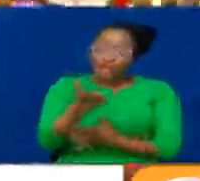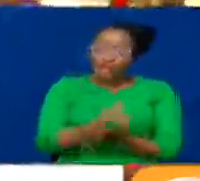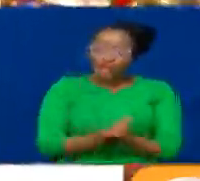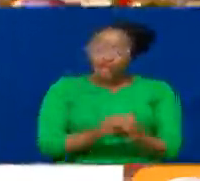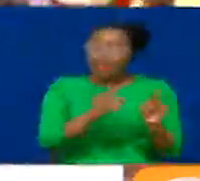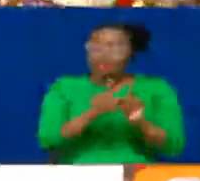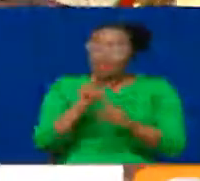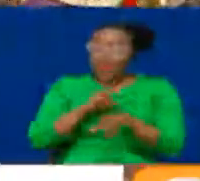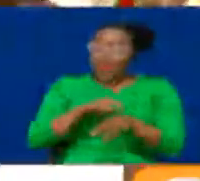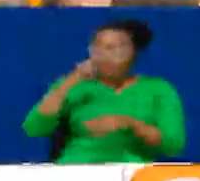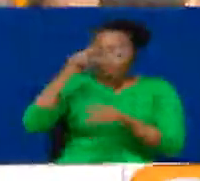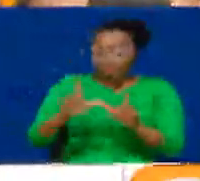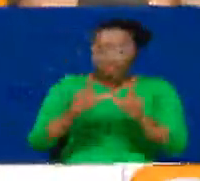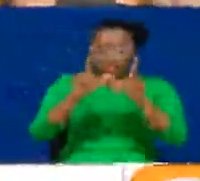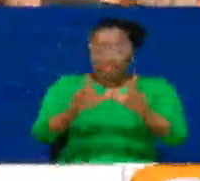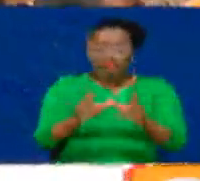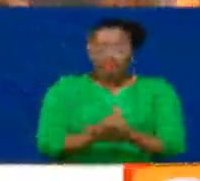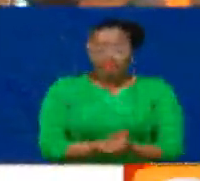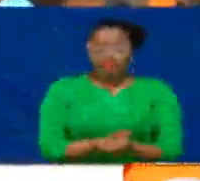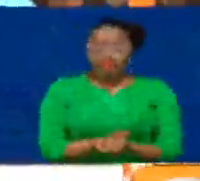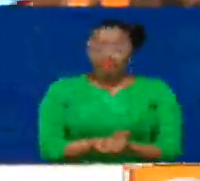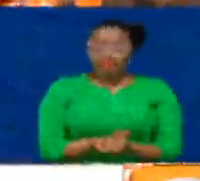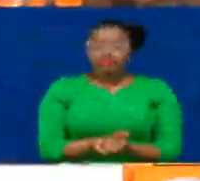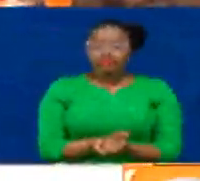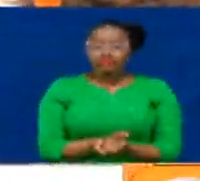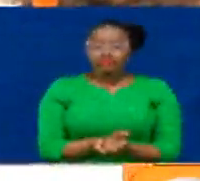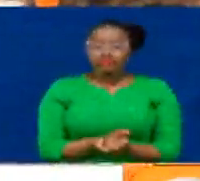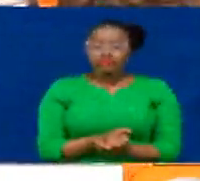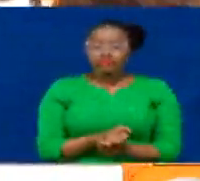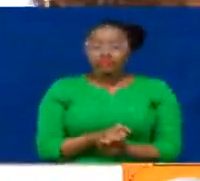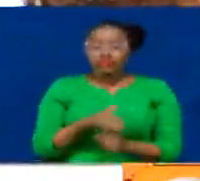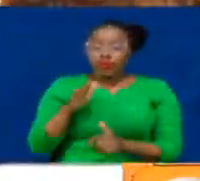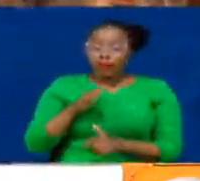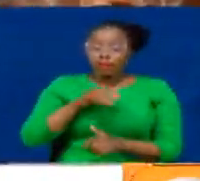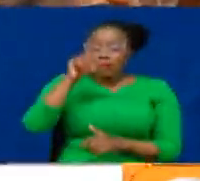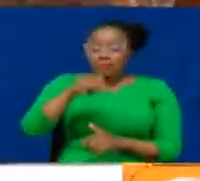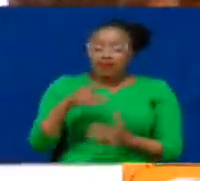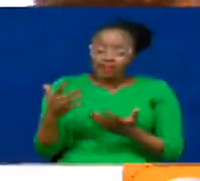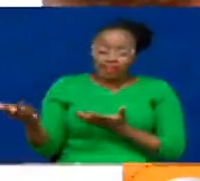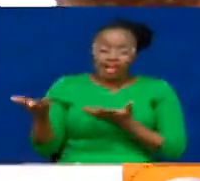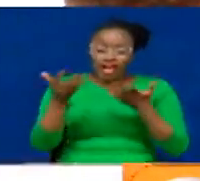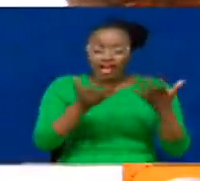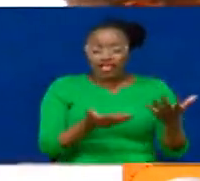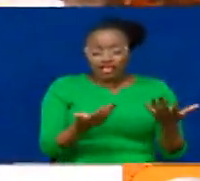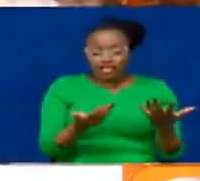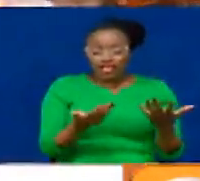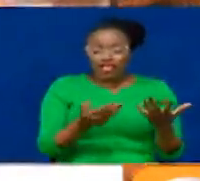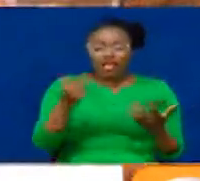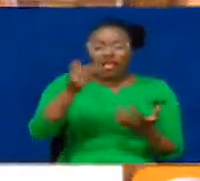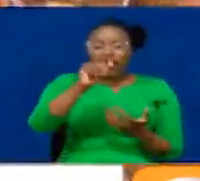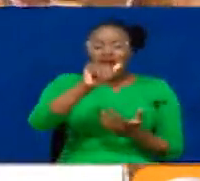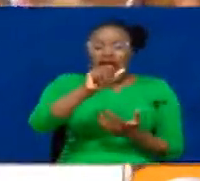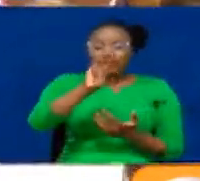It was time for gifts. Na mama ukienda kutembelea mama wenzako, lazima ubebe